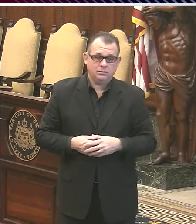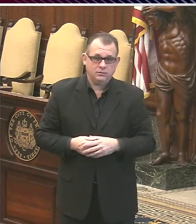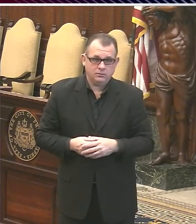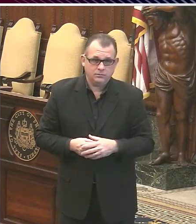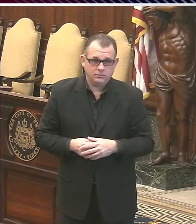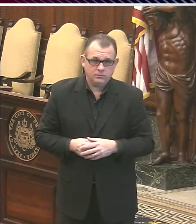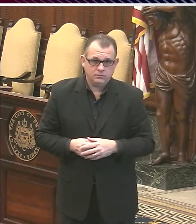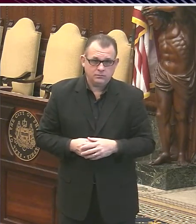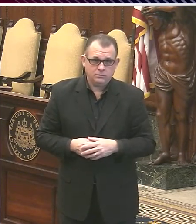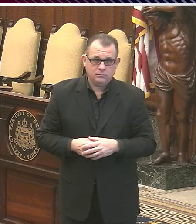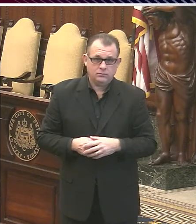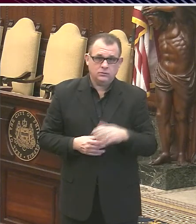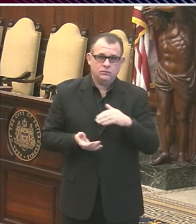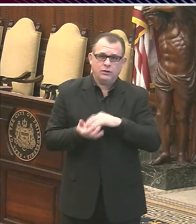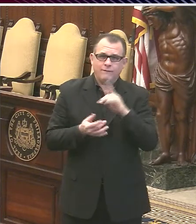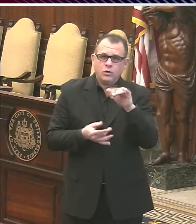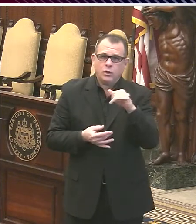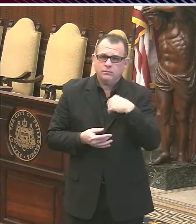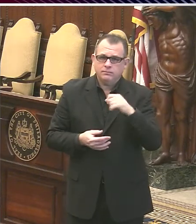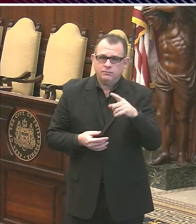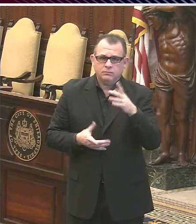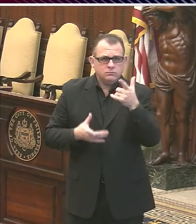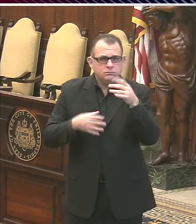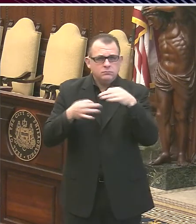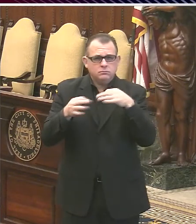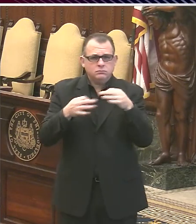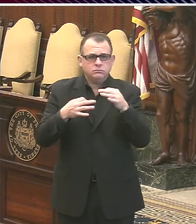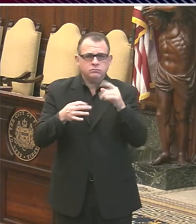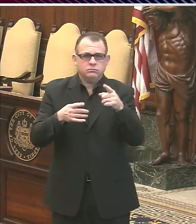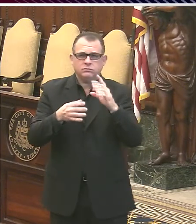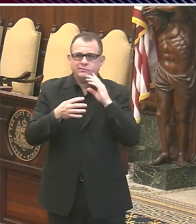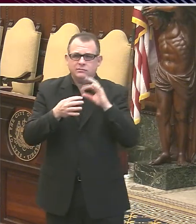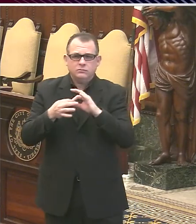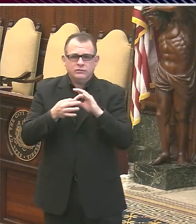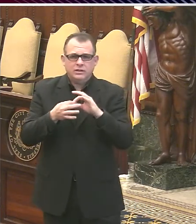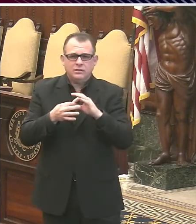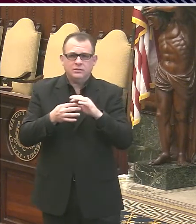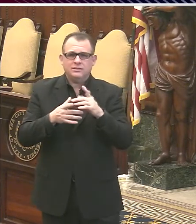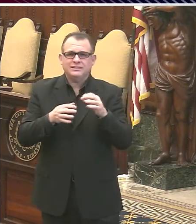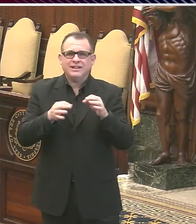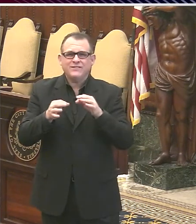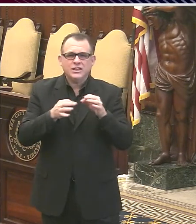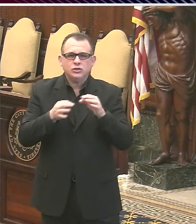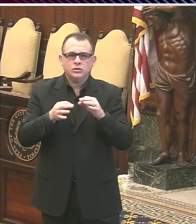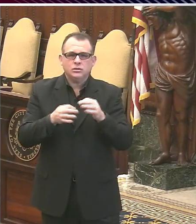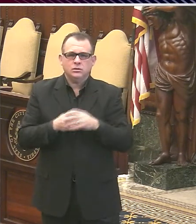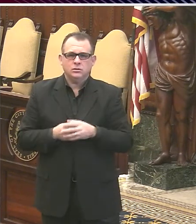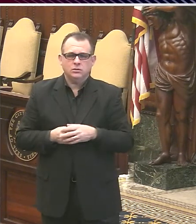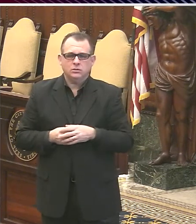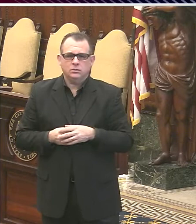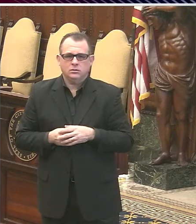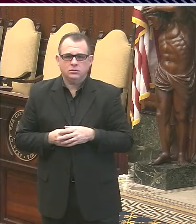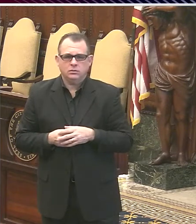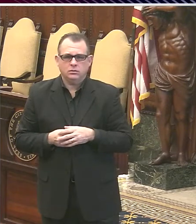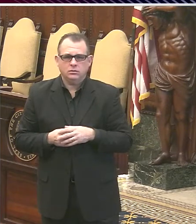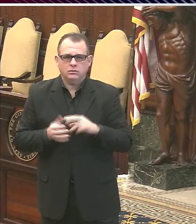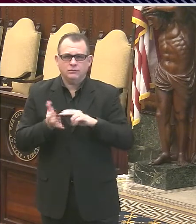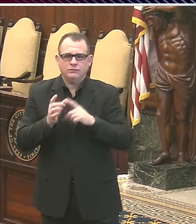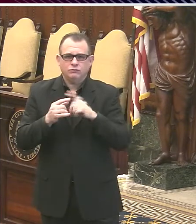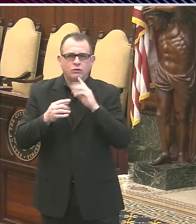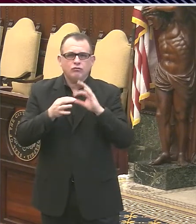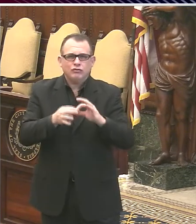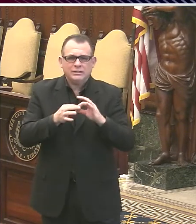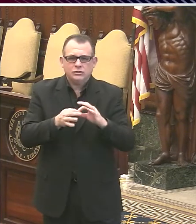Thank you. Dr. Farley, can you explain the relationship or give a definition for my audience, the relationship